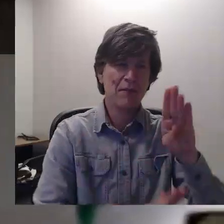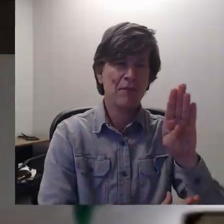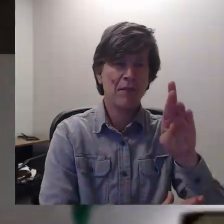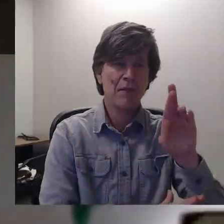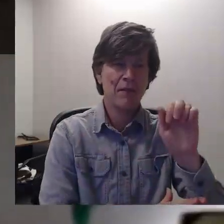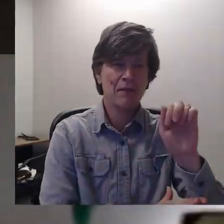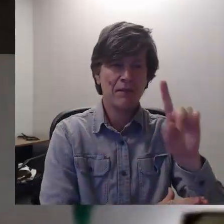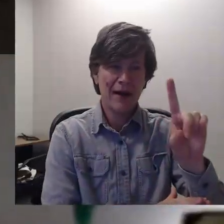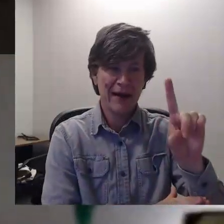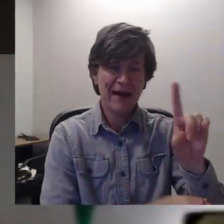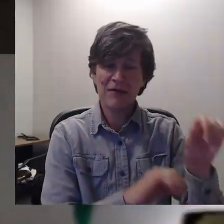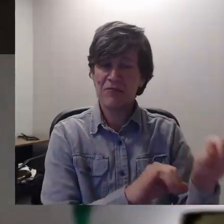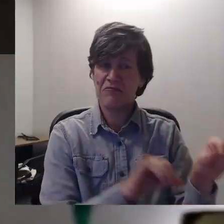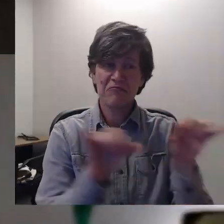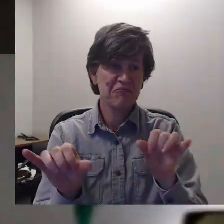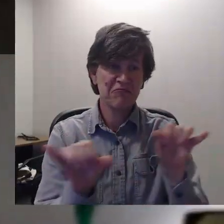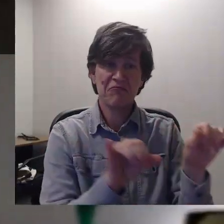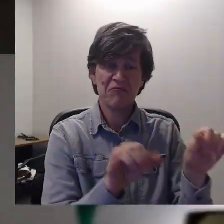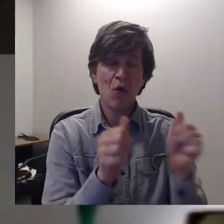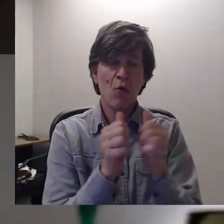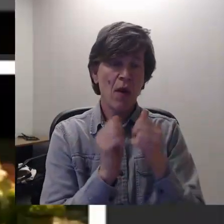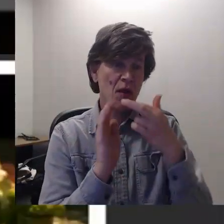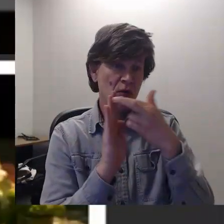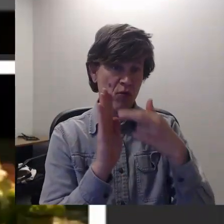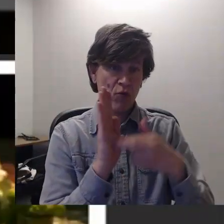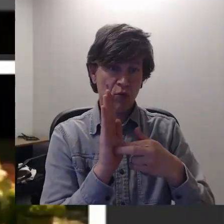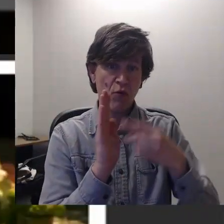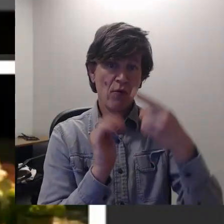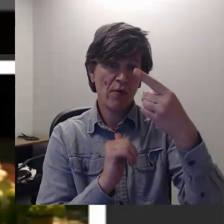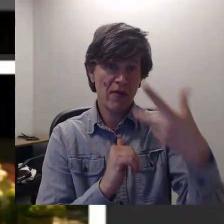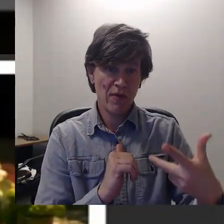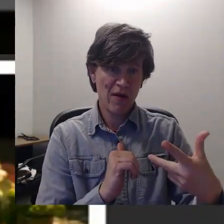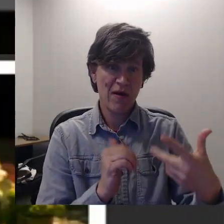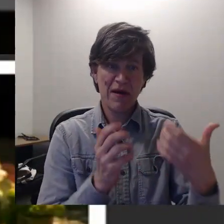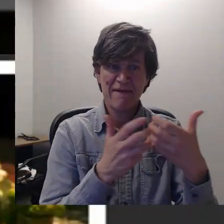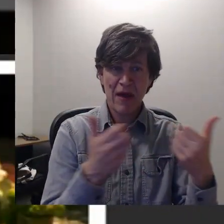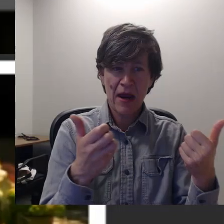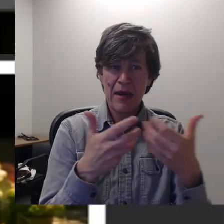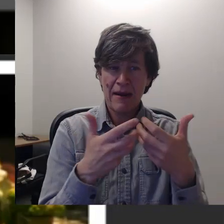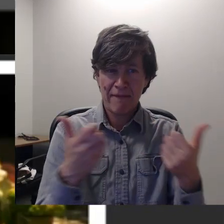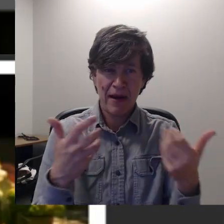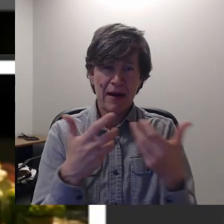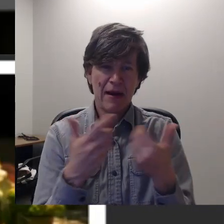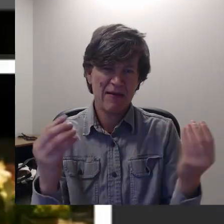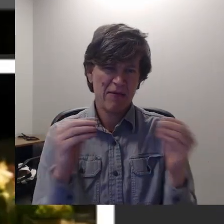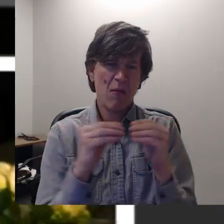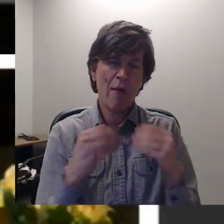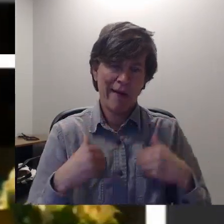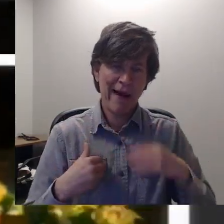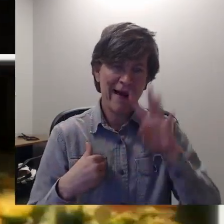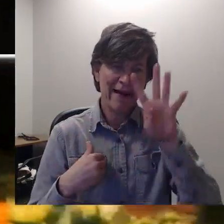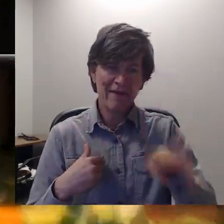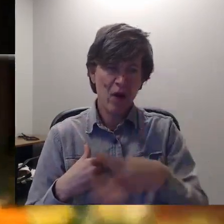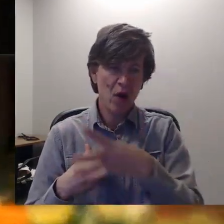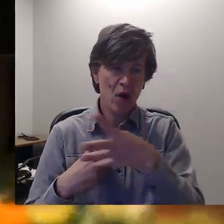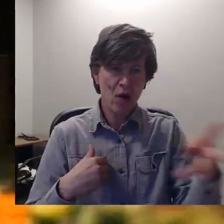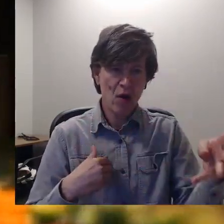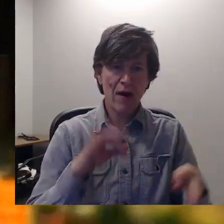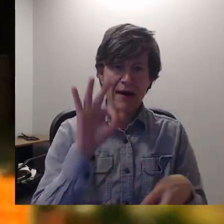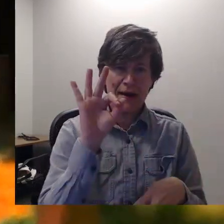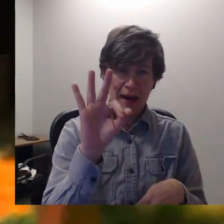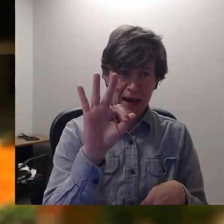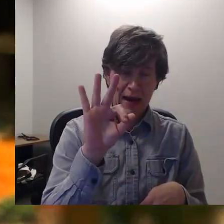with the rule of thirds, and you'll see that here we've divided it up even further. So we've got a grid of 9, the middle column having